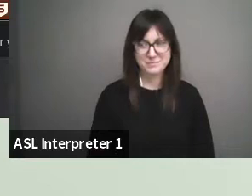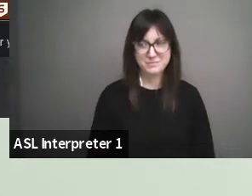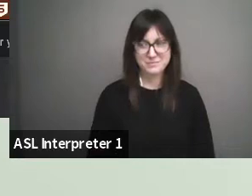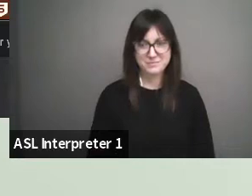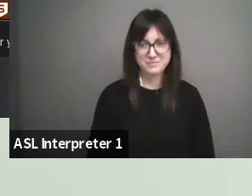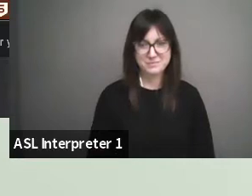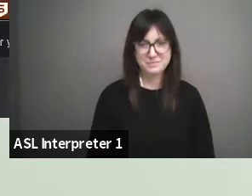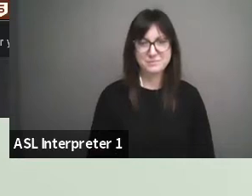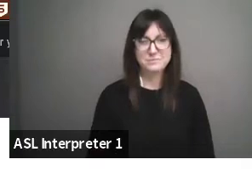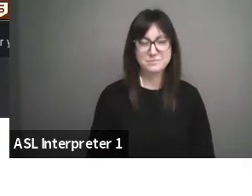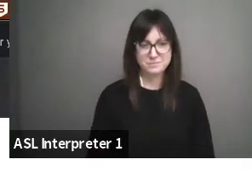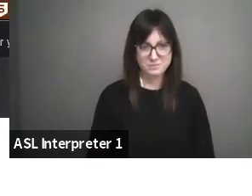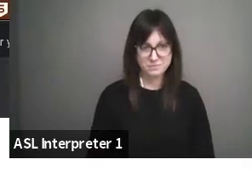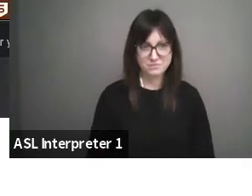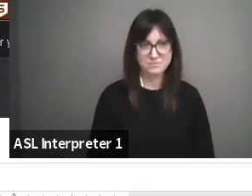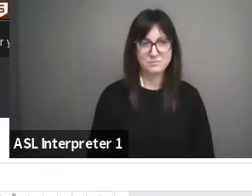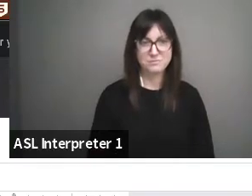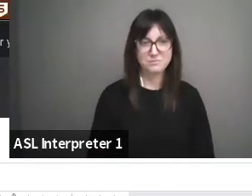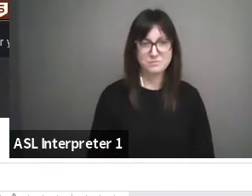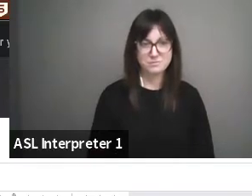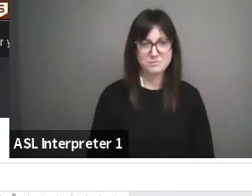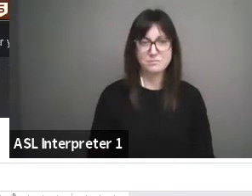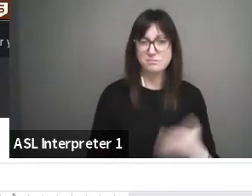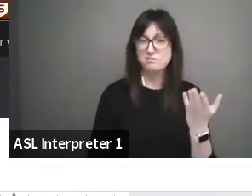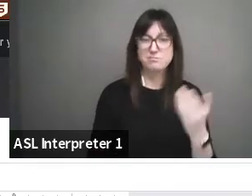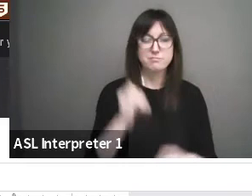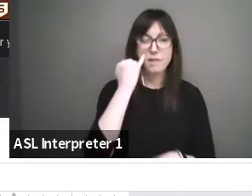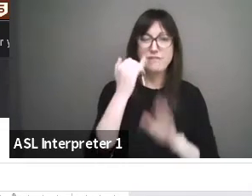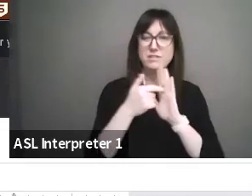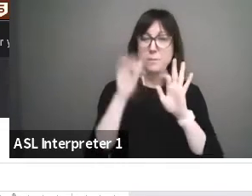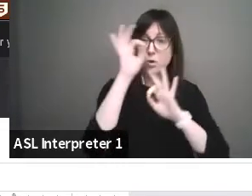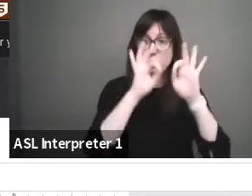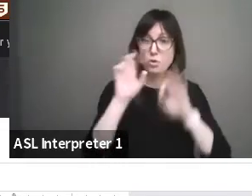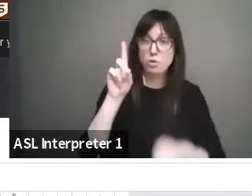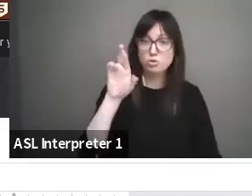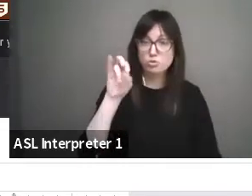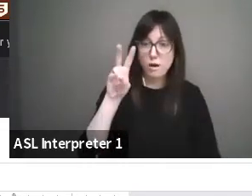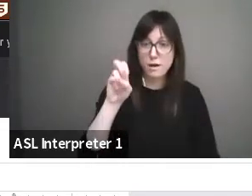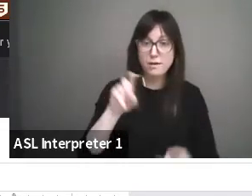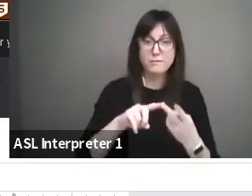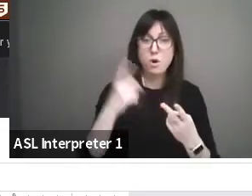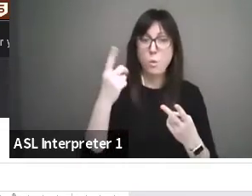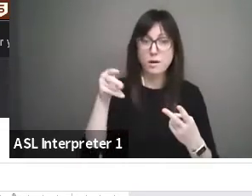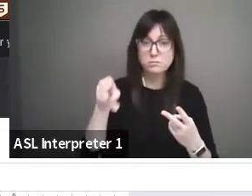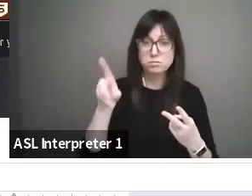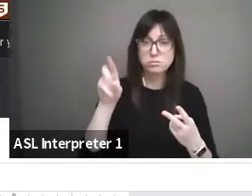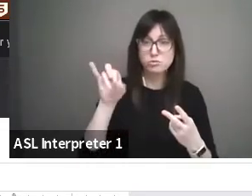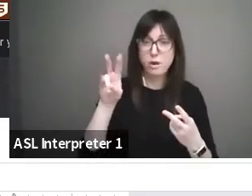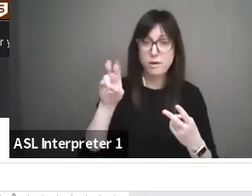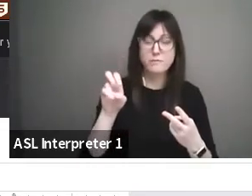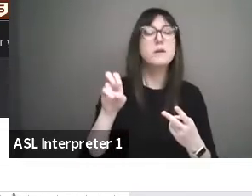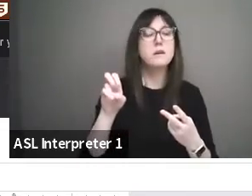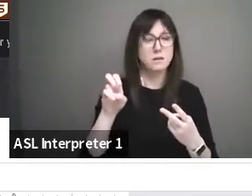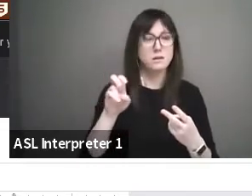When we are using online resources like Google Drive or OneDrive, we are able to convert